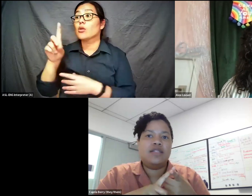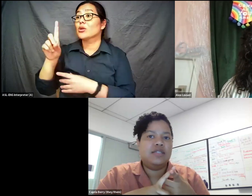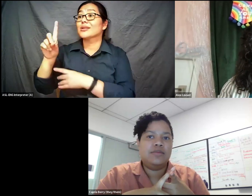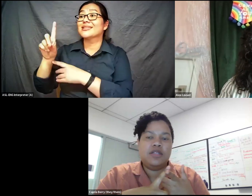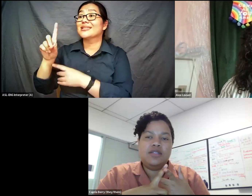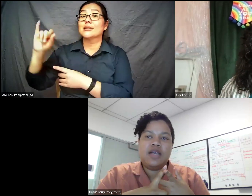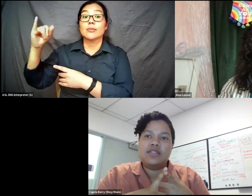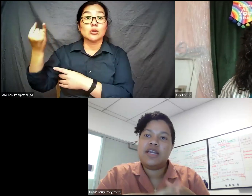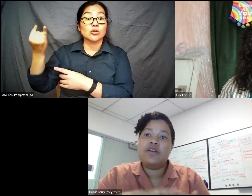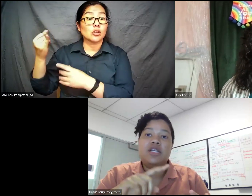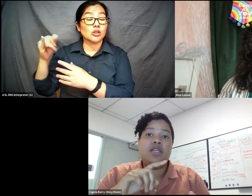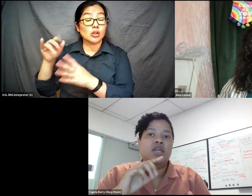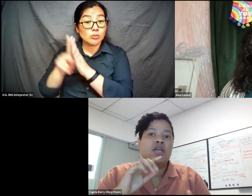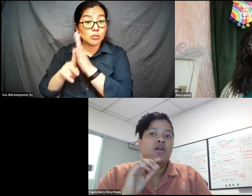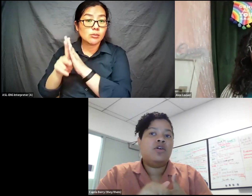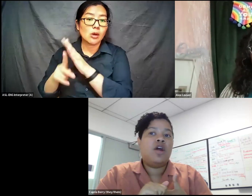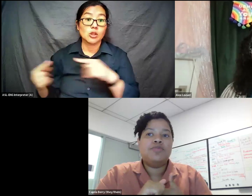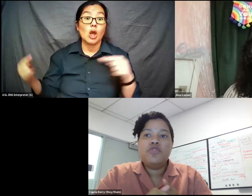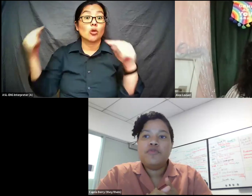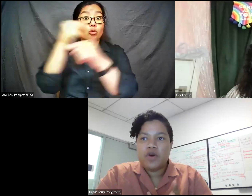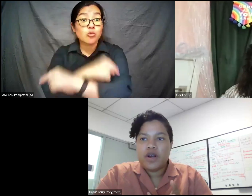think for me, the